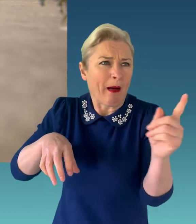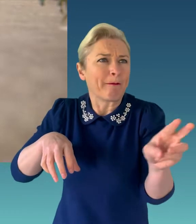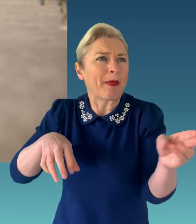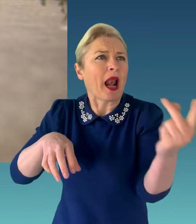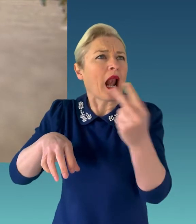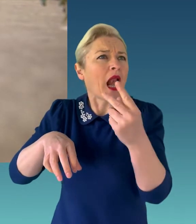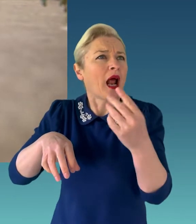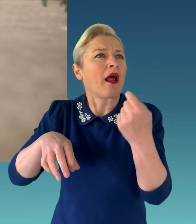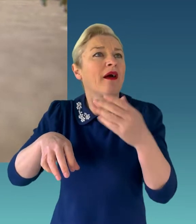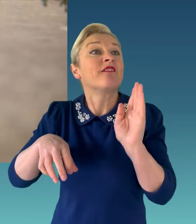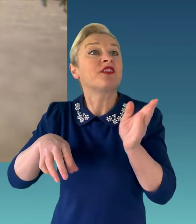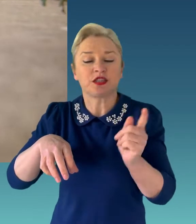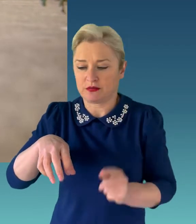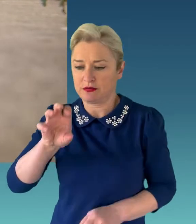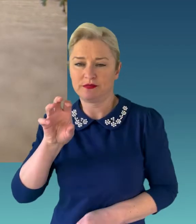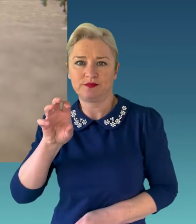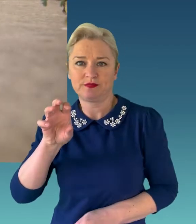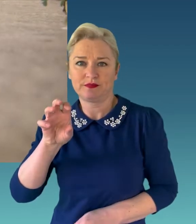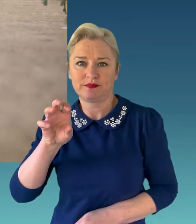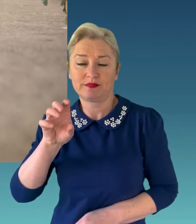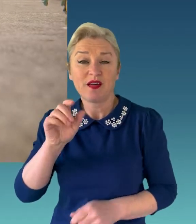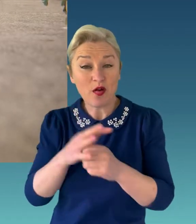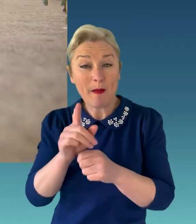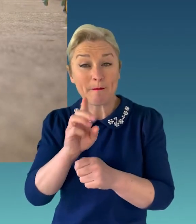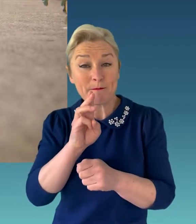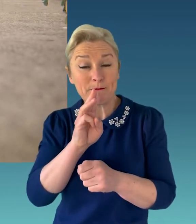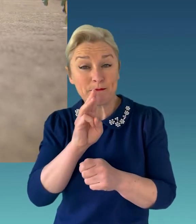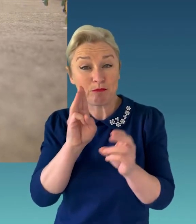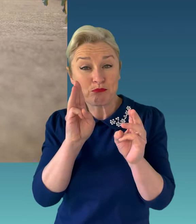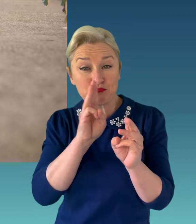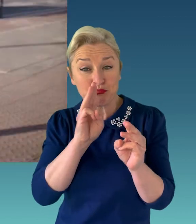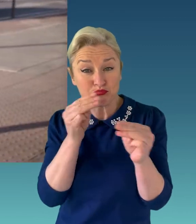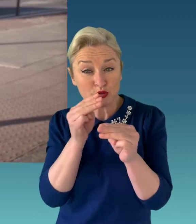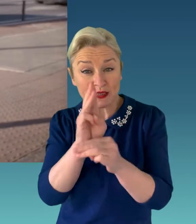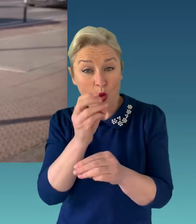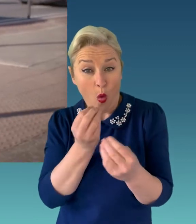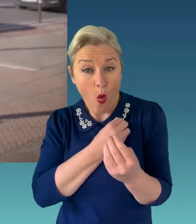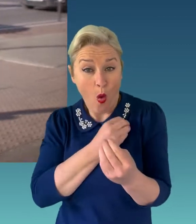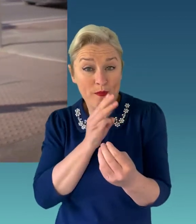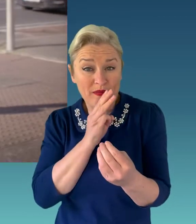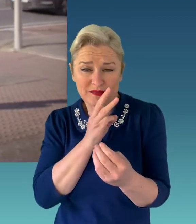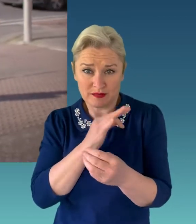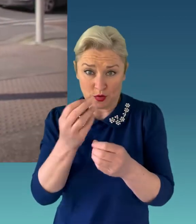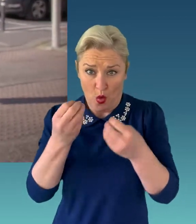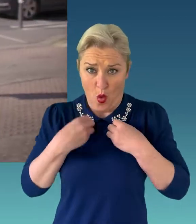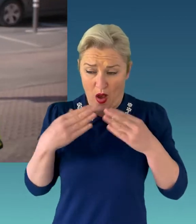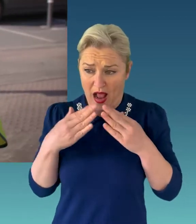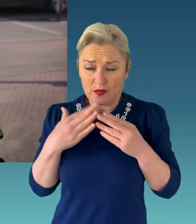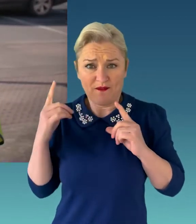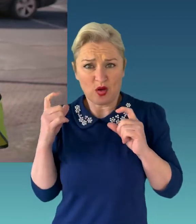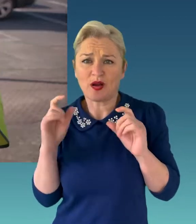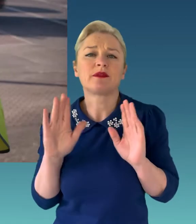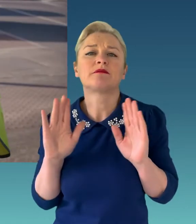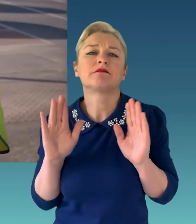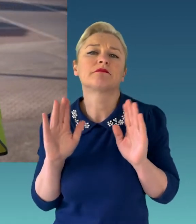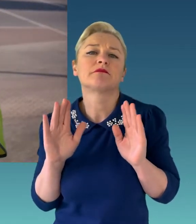And, to protect your own privacy, don't start or finish taking pictures outside your house. Only go out when it's safe to do so.